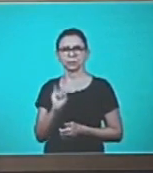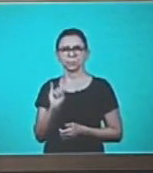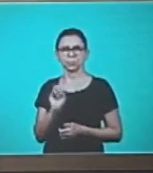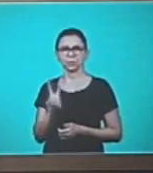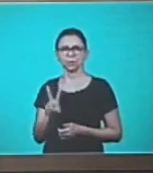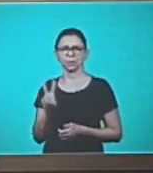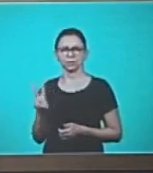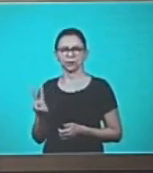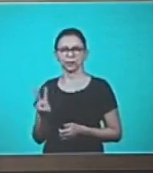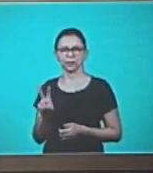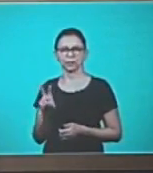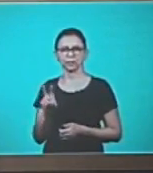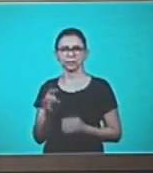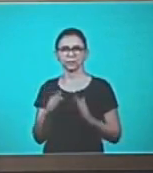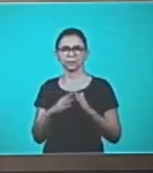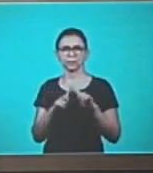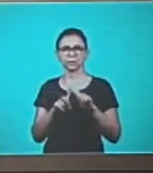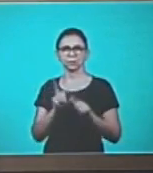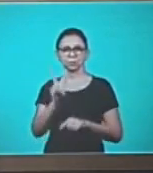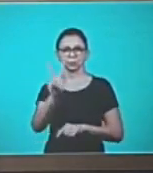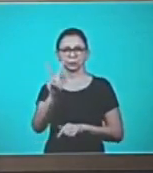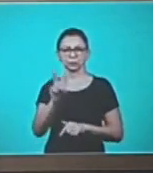2 in Brazil.